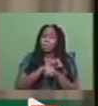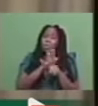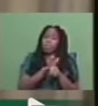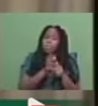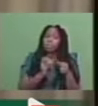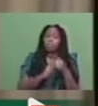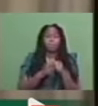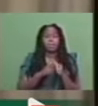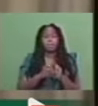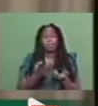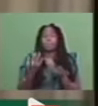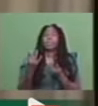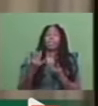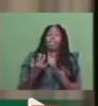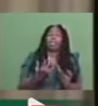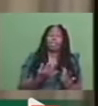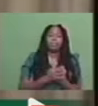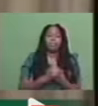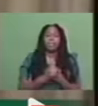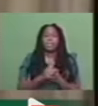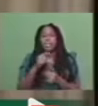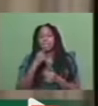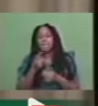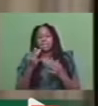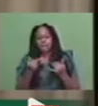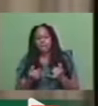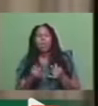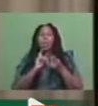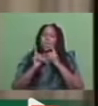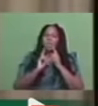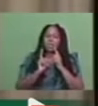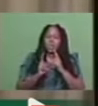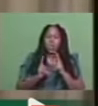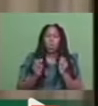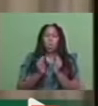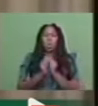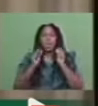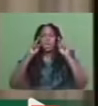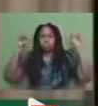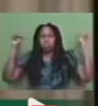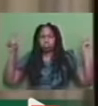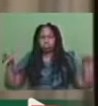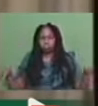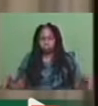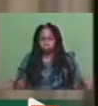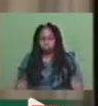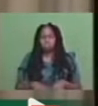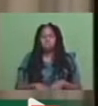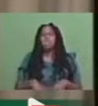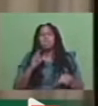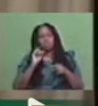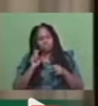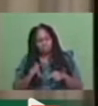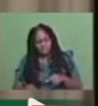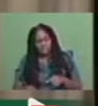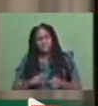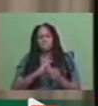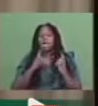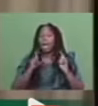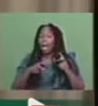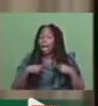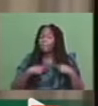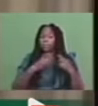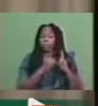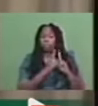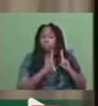faces, we have to speak in a plexi box, we have to social distance and all the other health protocols, because workplaces are now